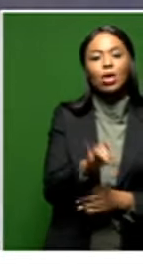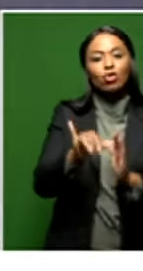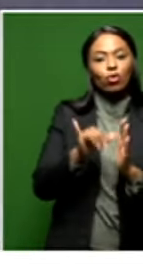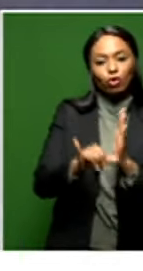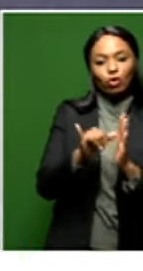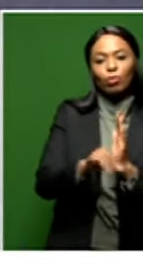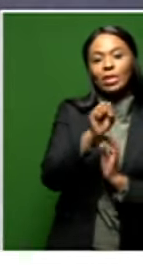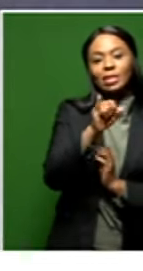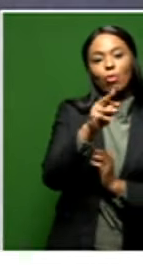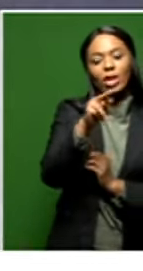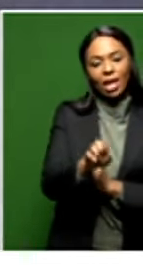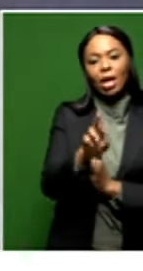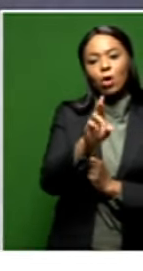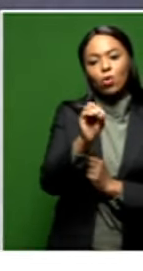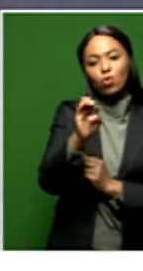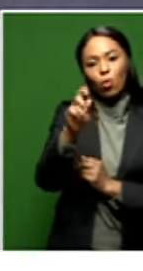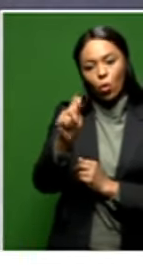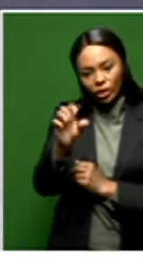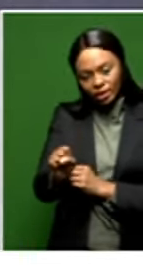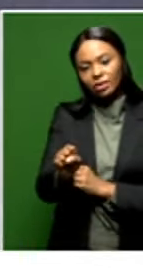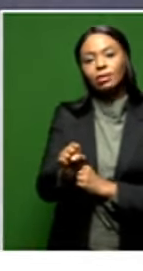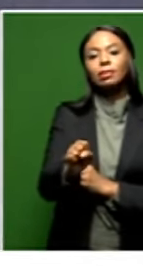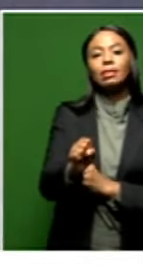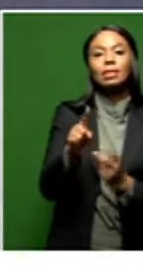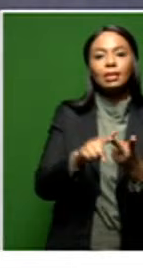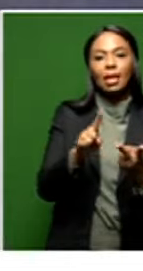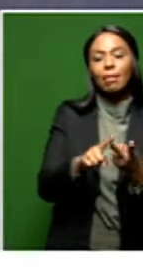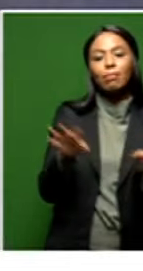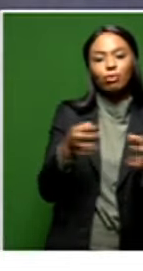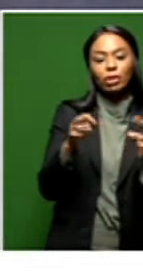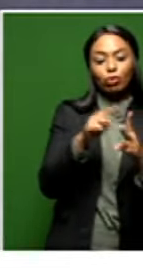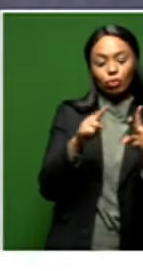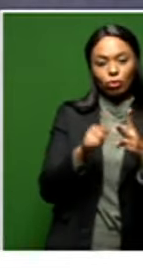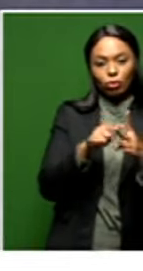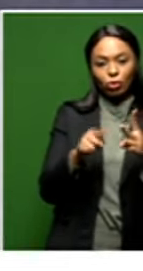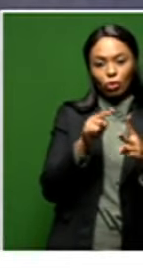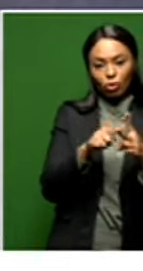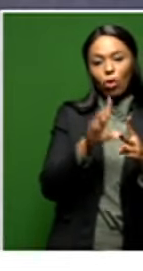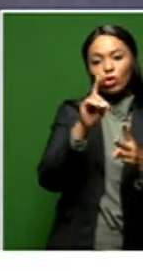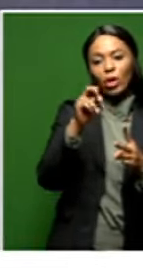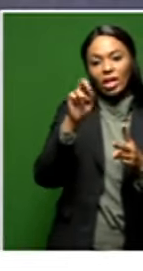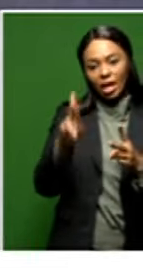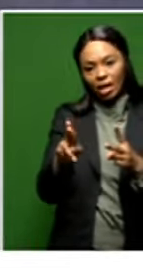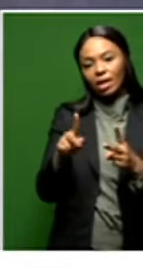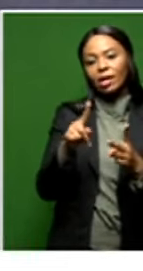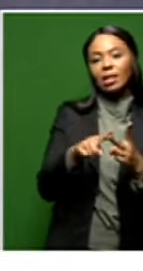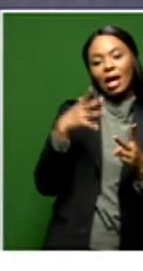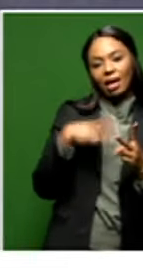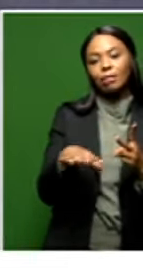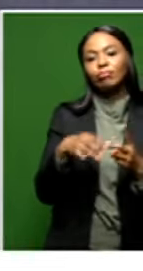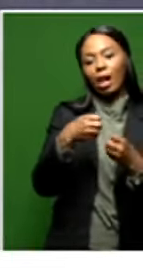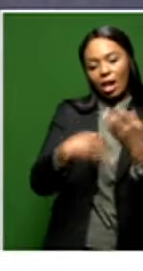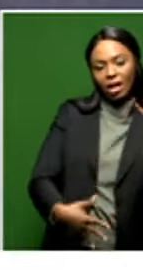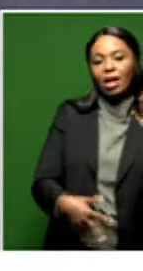Roets, and you'll find the music video for Dans in die Donker and ONGEREP there, and some behind-the-scenes videos